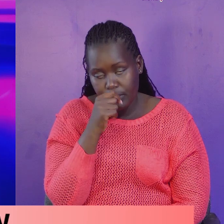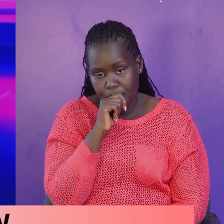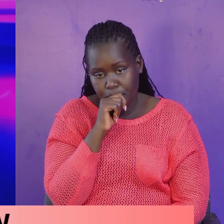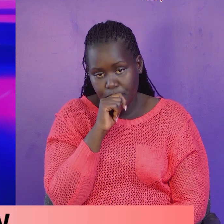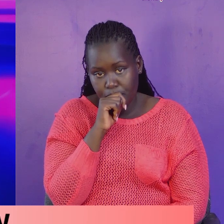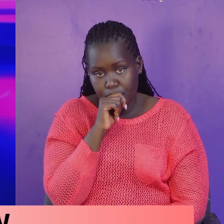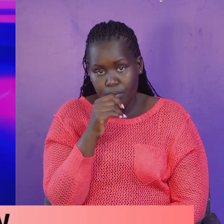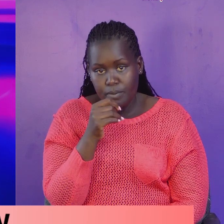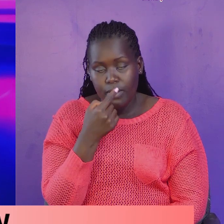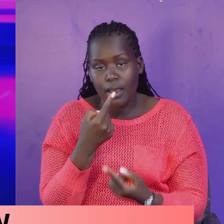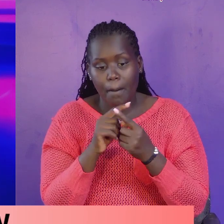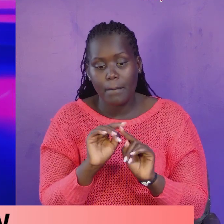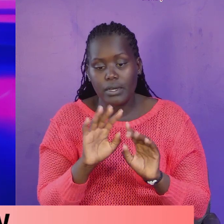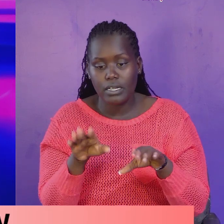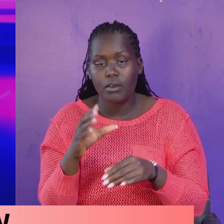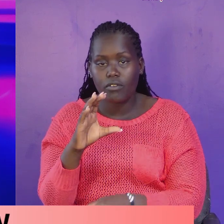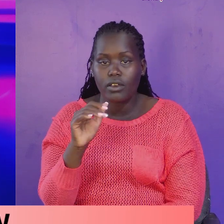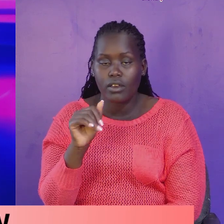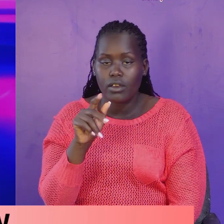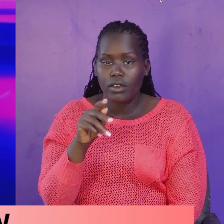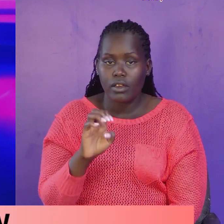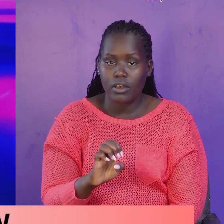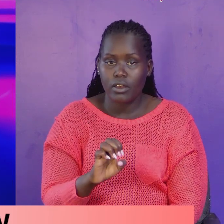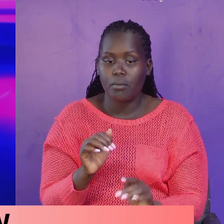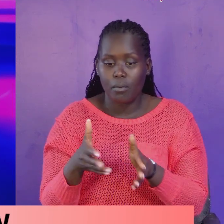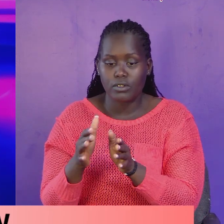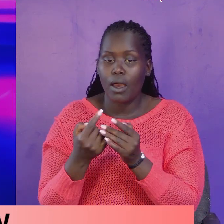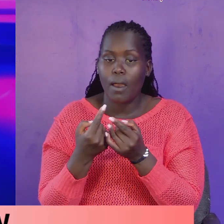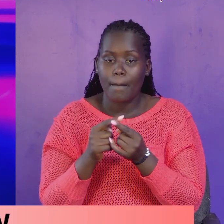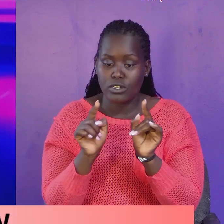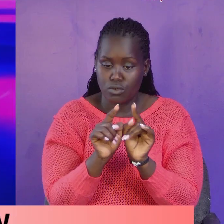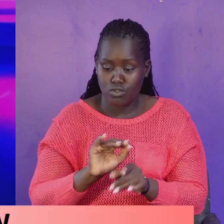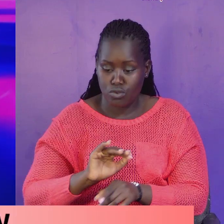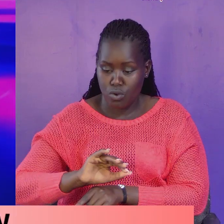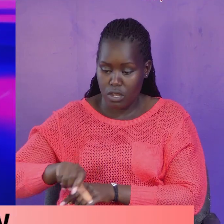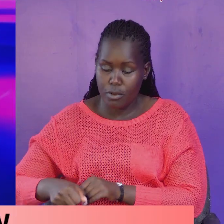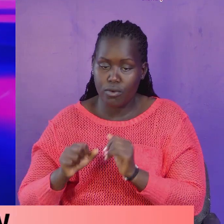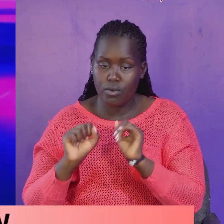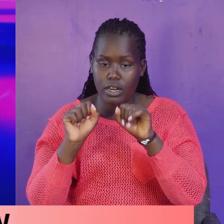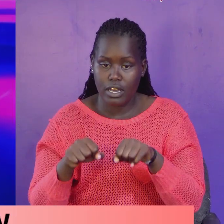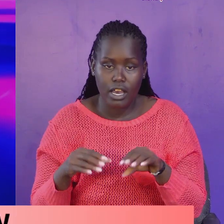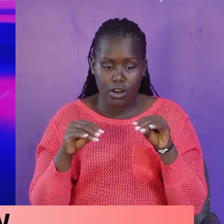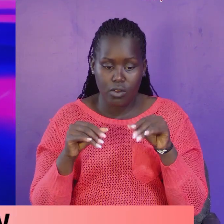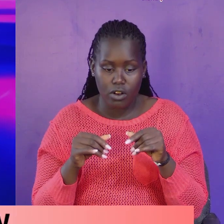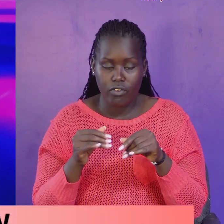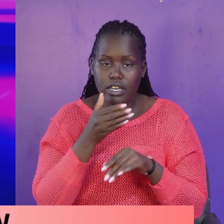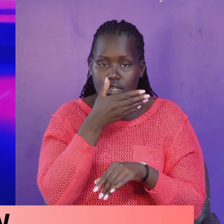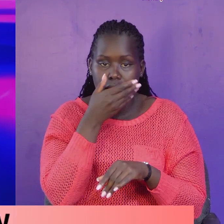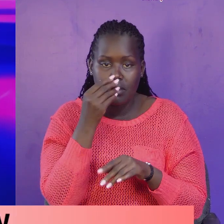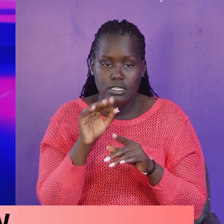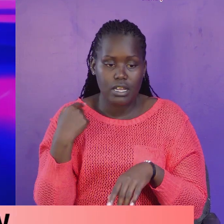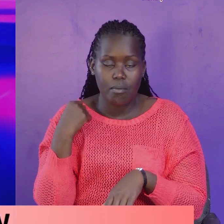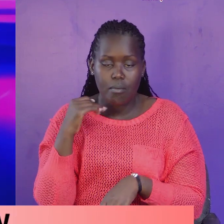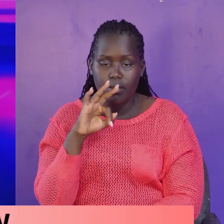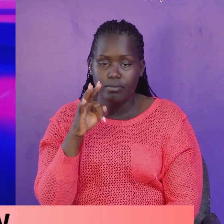I'm giving Cape Verde a chance. But Cameroon can also qualify as the best number 2. yeah,